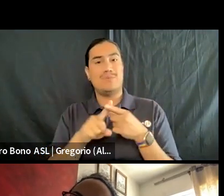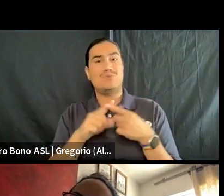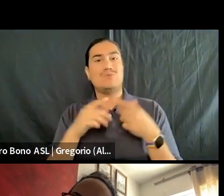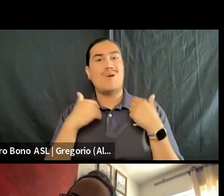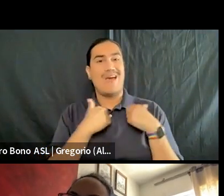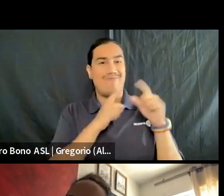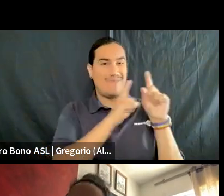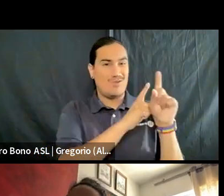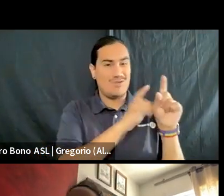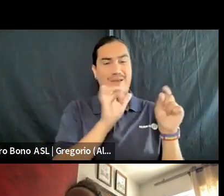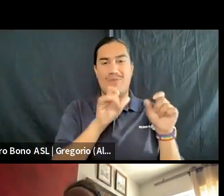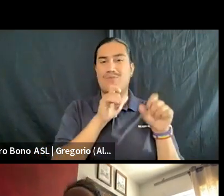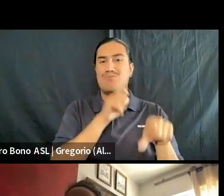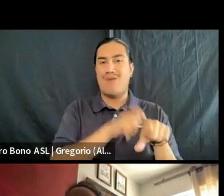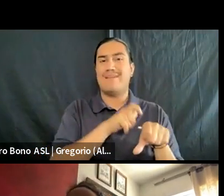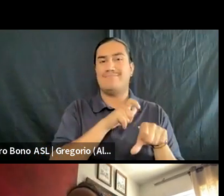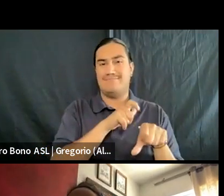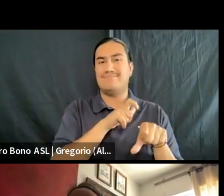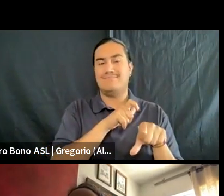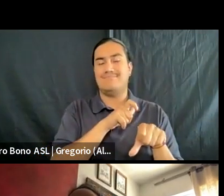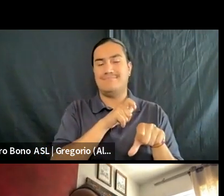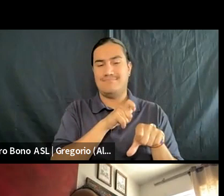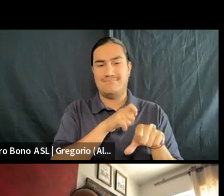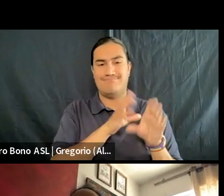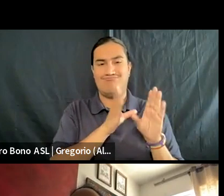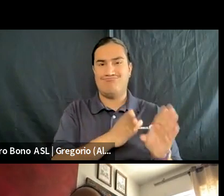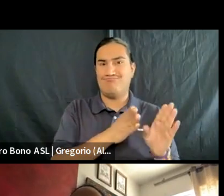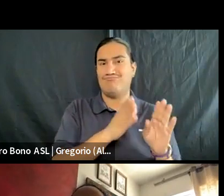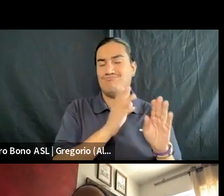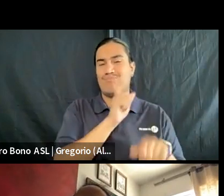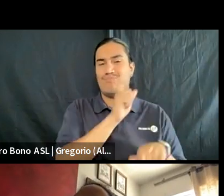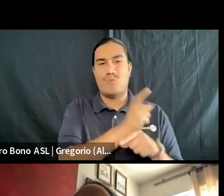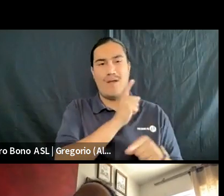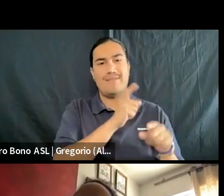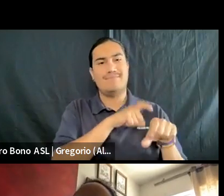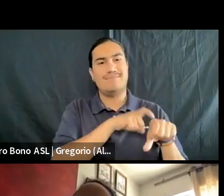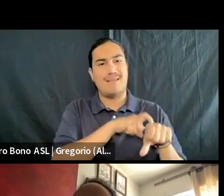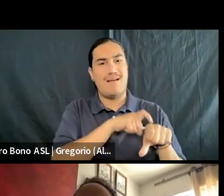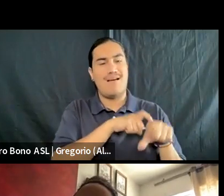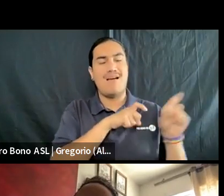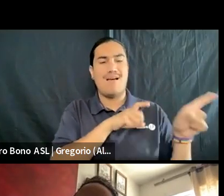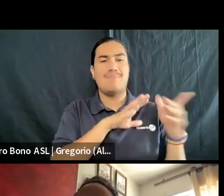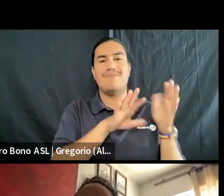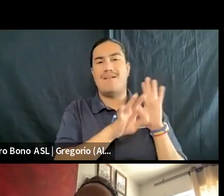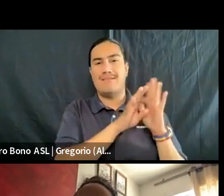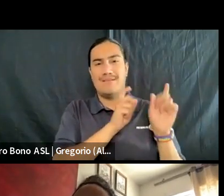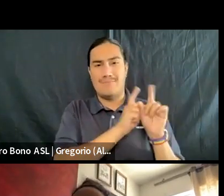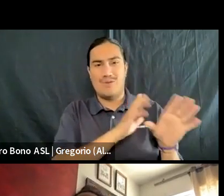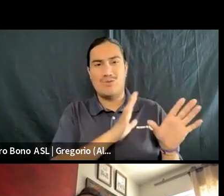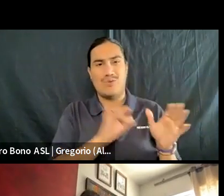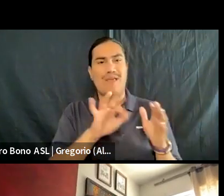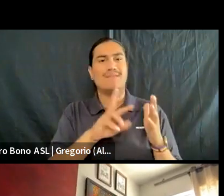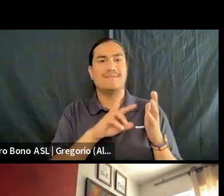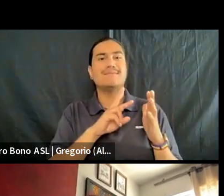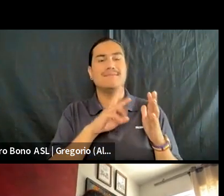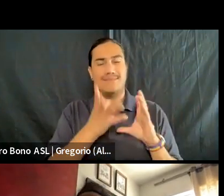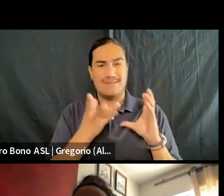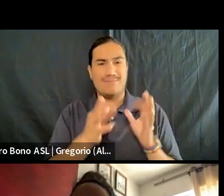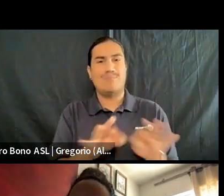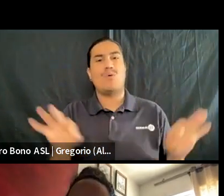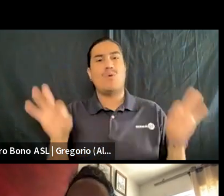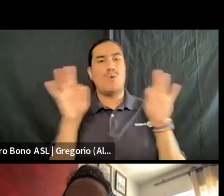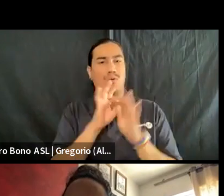mentorship at the right time. Being able to meet your mentor, that's one of the definitions of genius. Because if you don't find